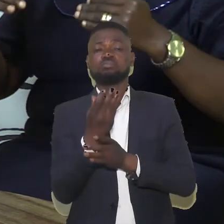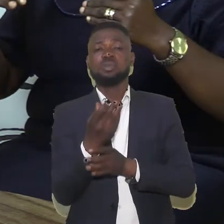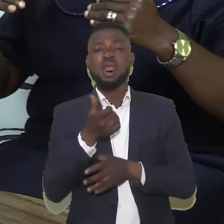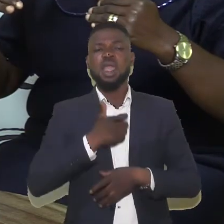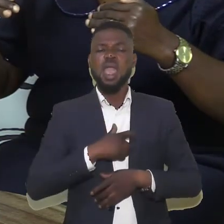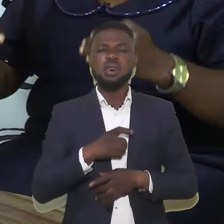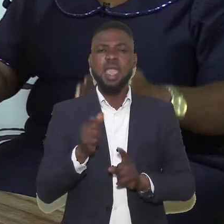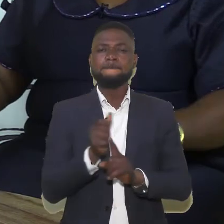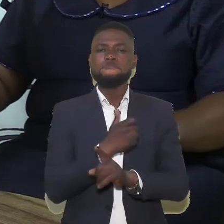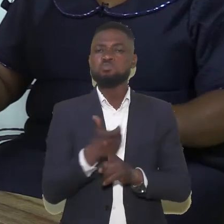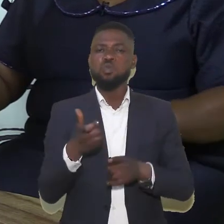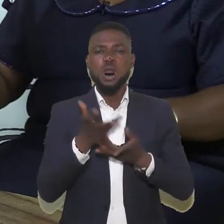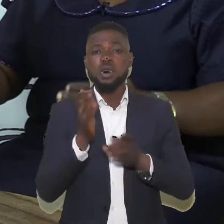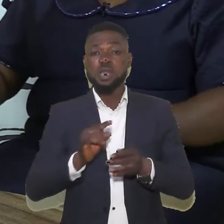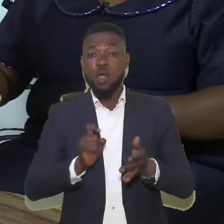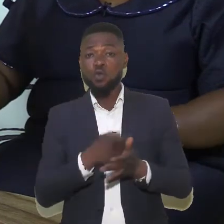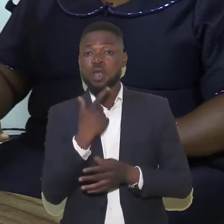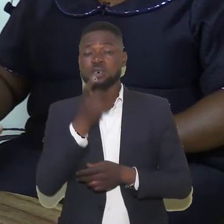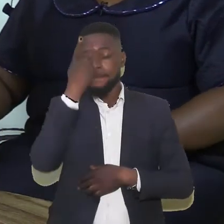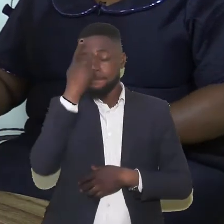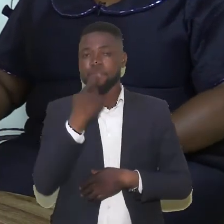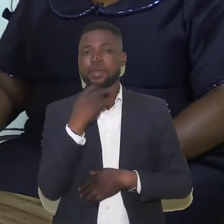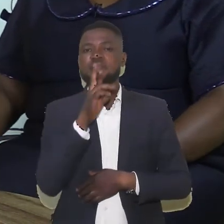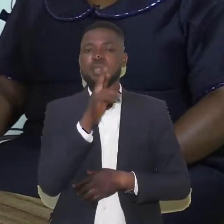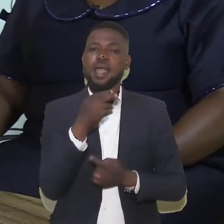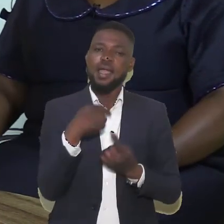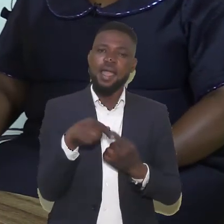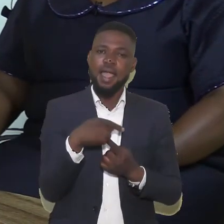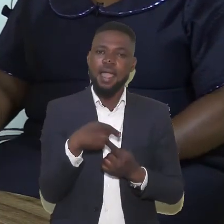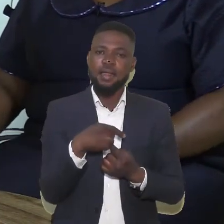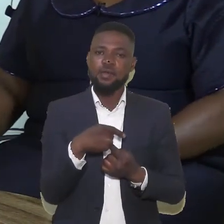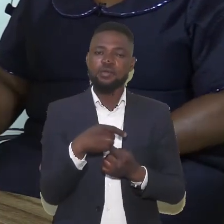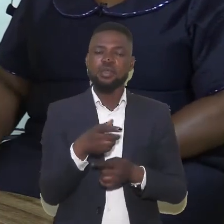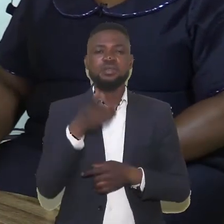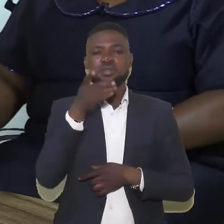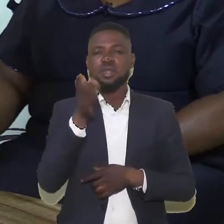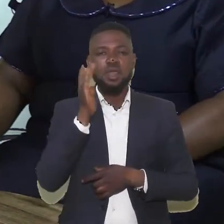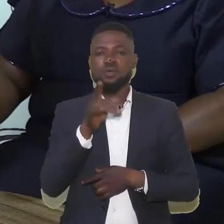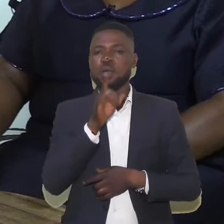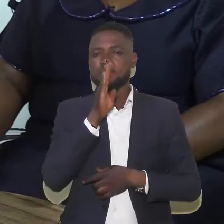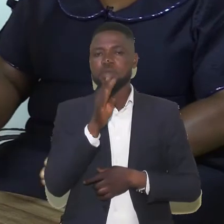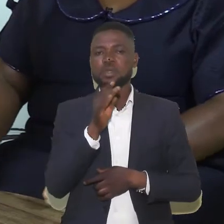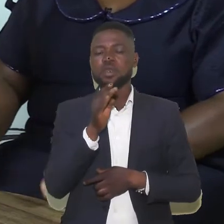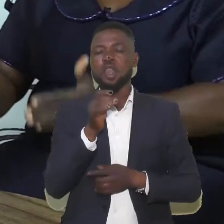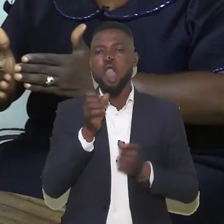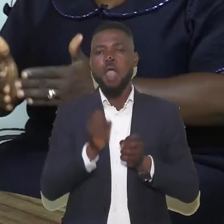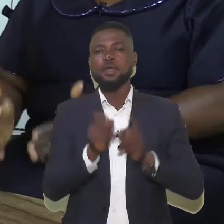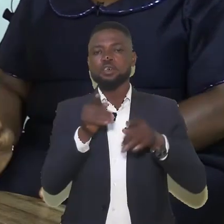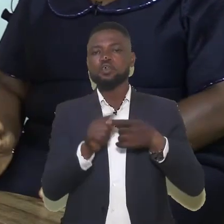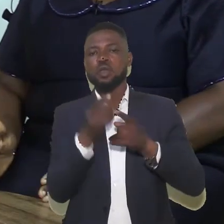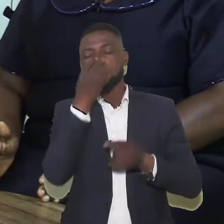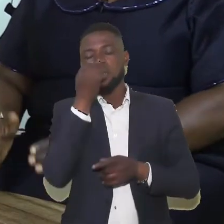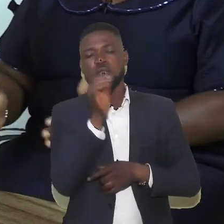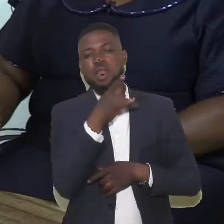any molester. Once the parents are around and the opportunity for neglect is not